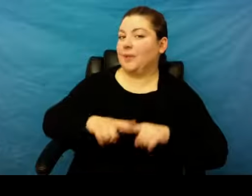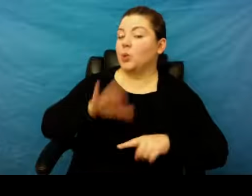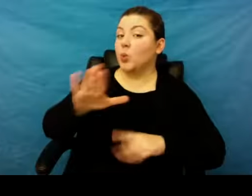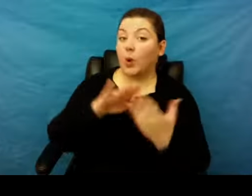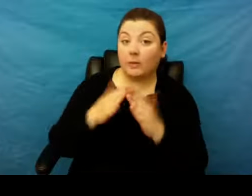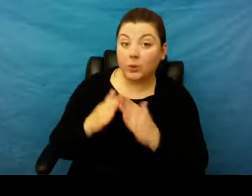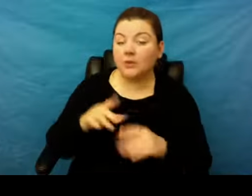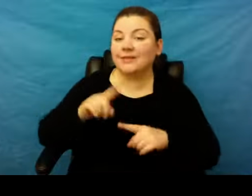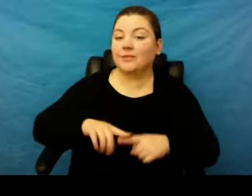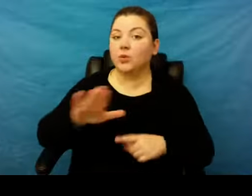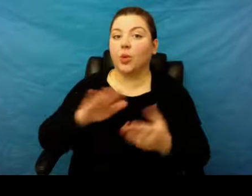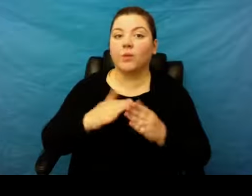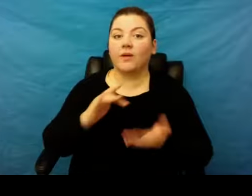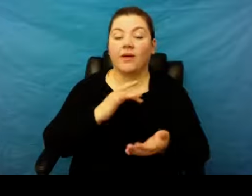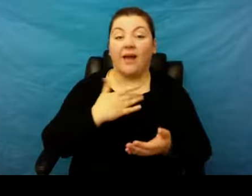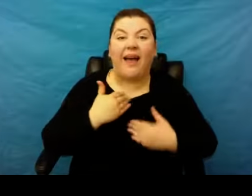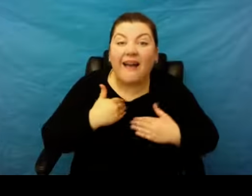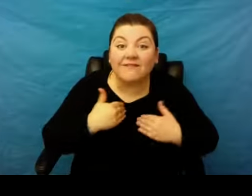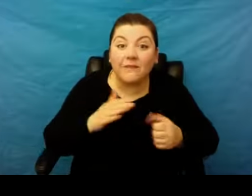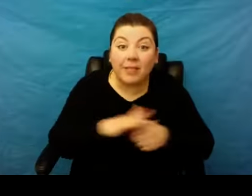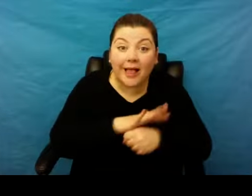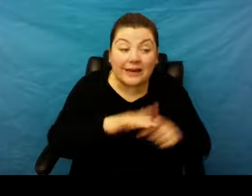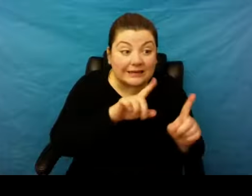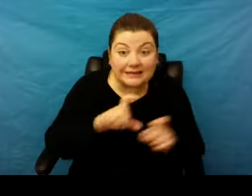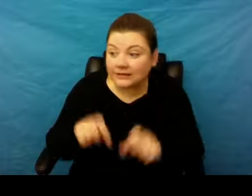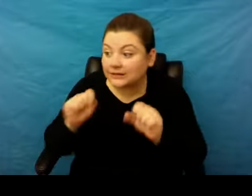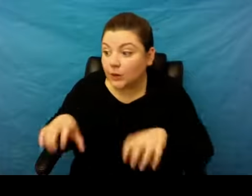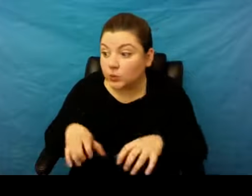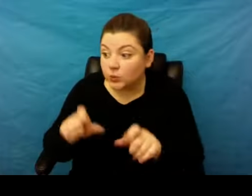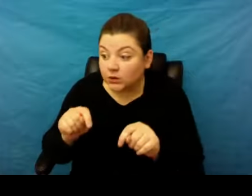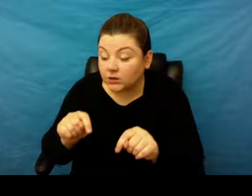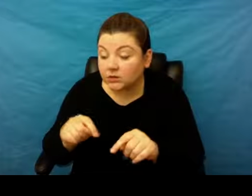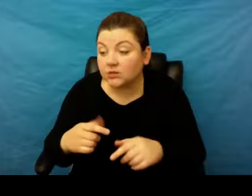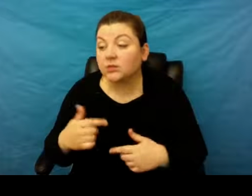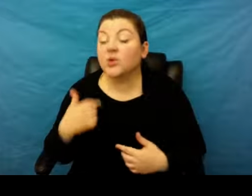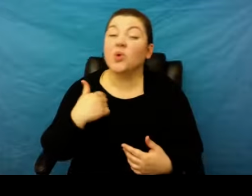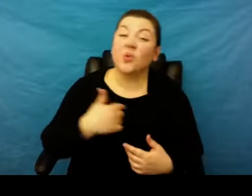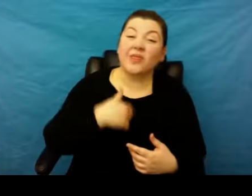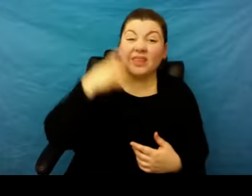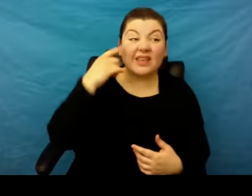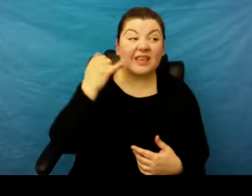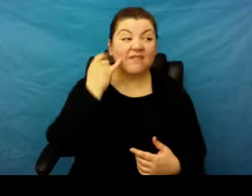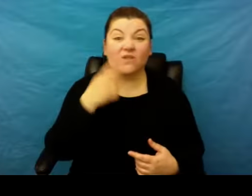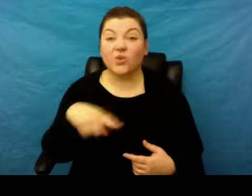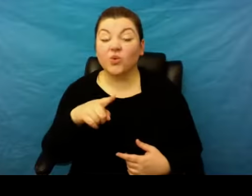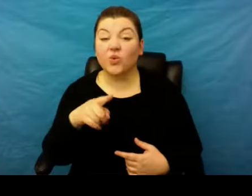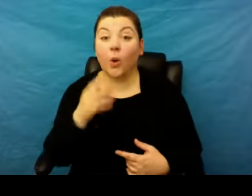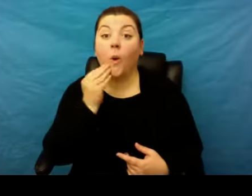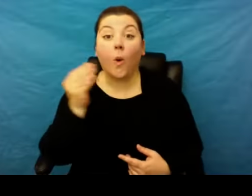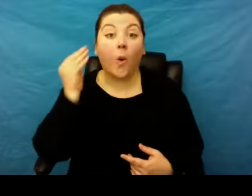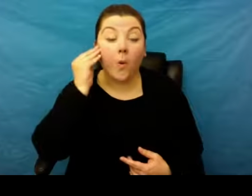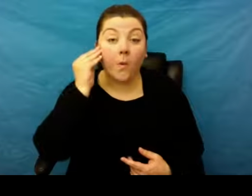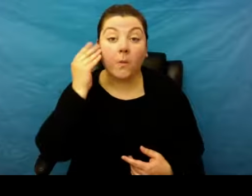know right now that people are home, is that if you have, and not having a lot of social contact, is that if you